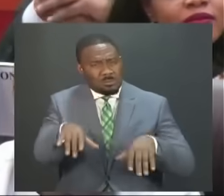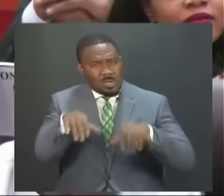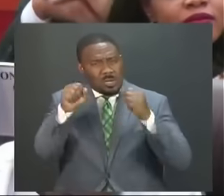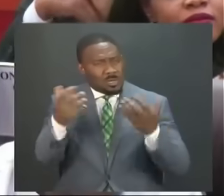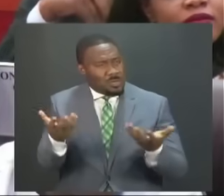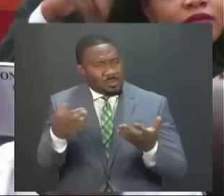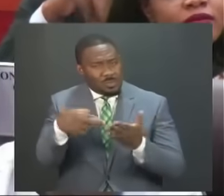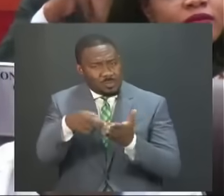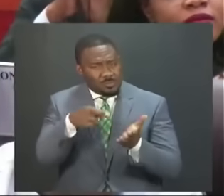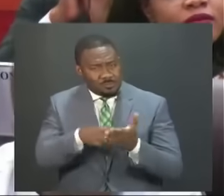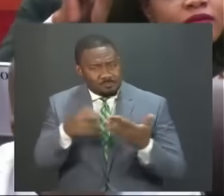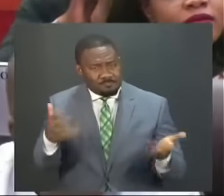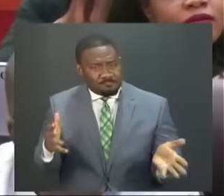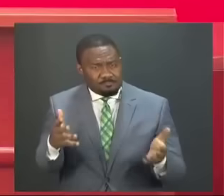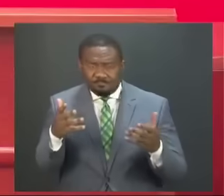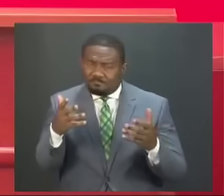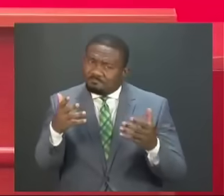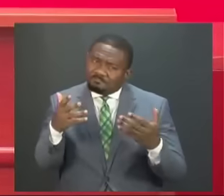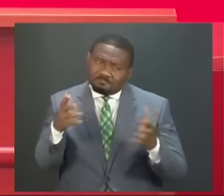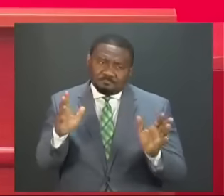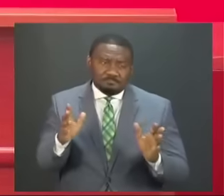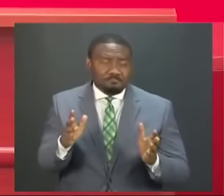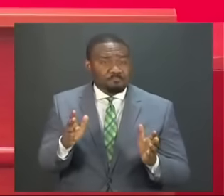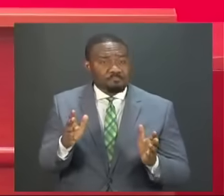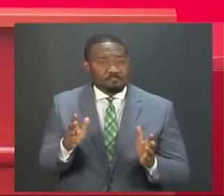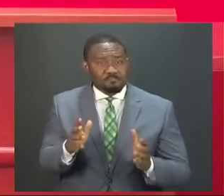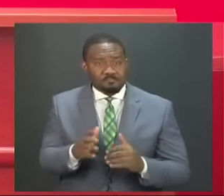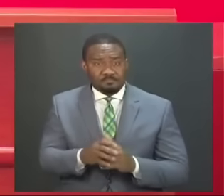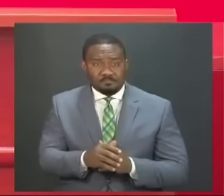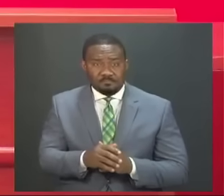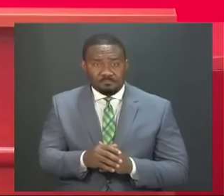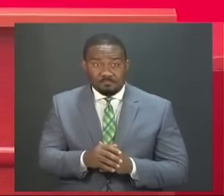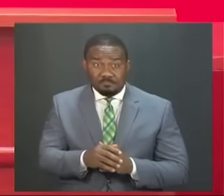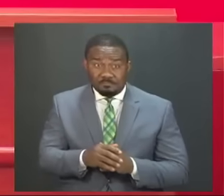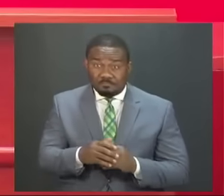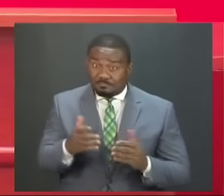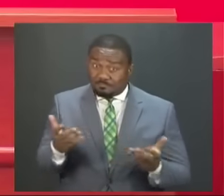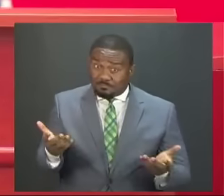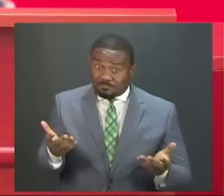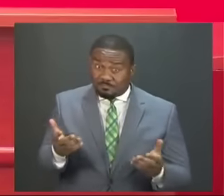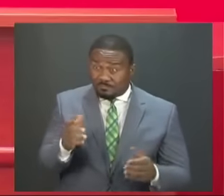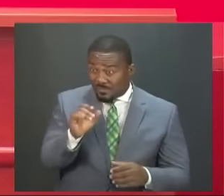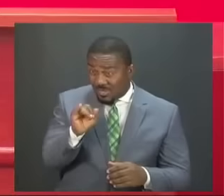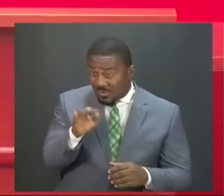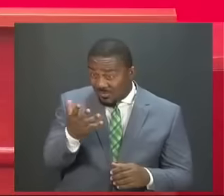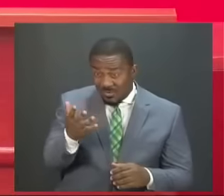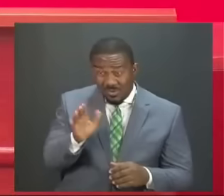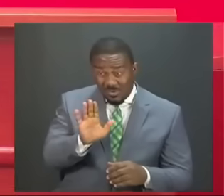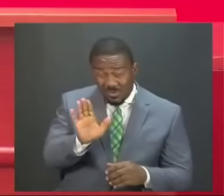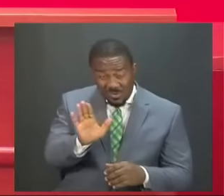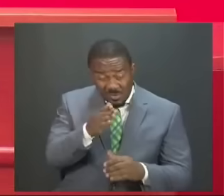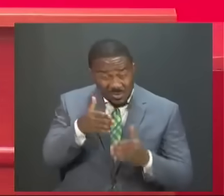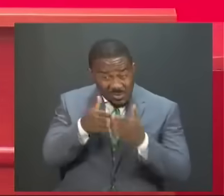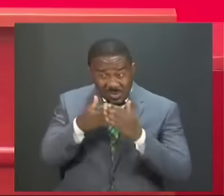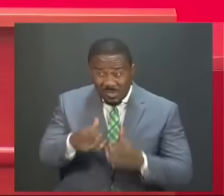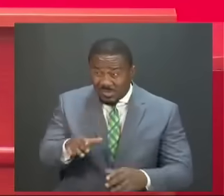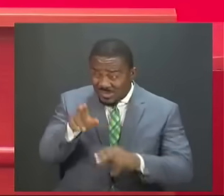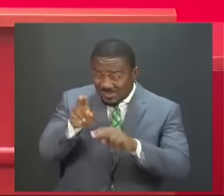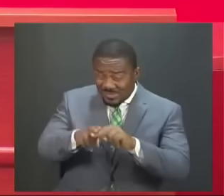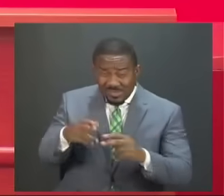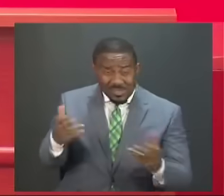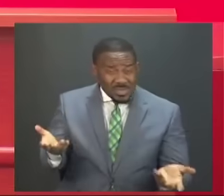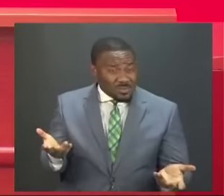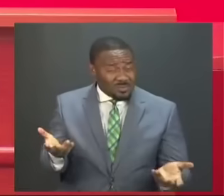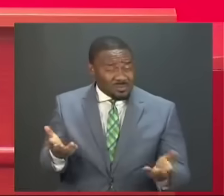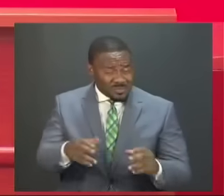report. Subject to Honorable Asafoye, if your leaders are asking you to sit down, please resume your seat.